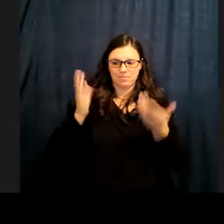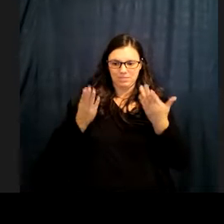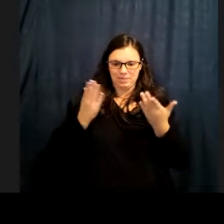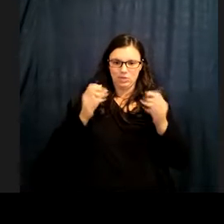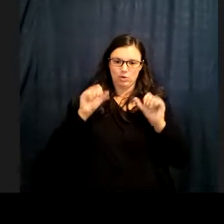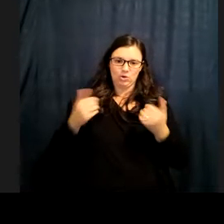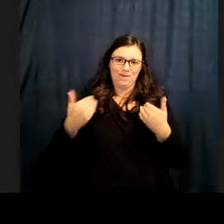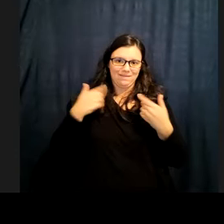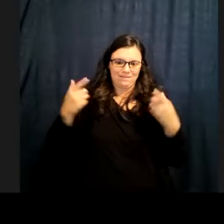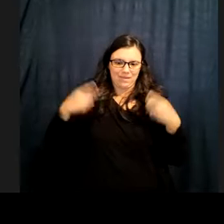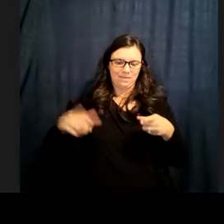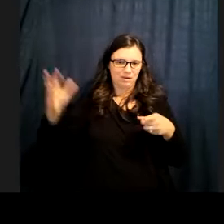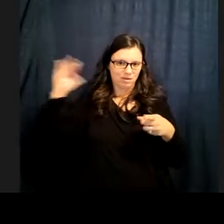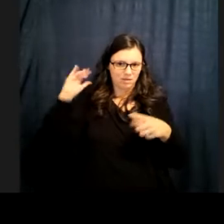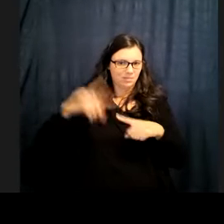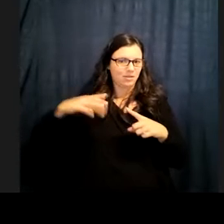haven't happened.